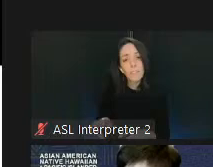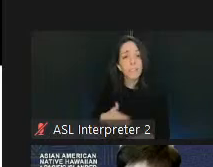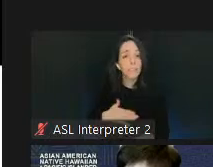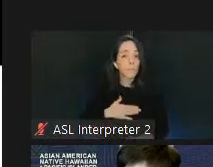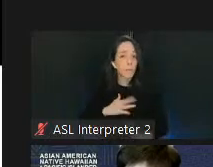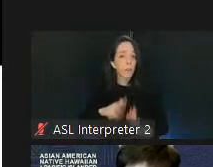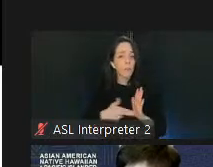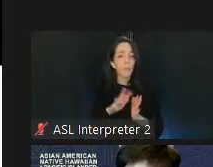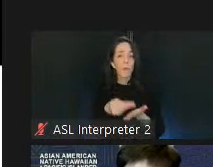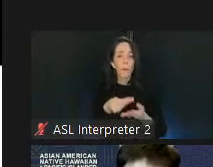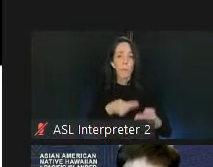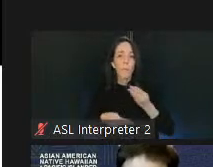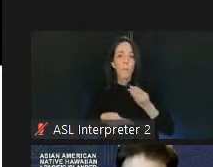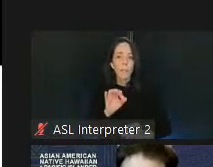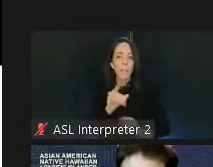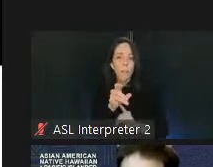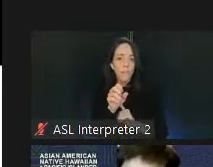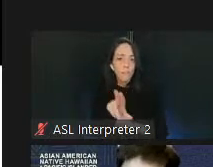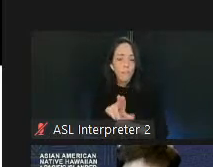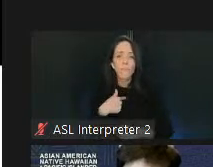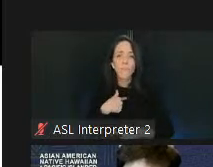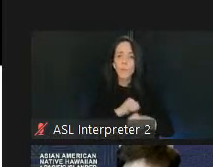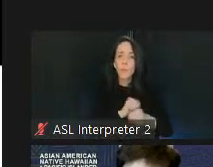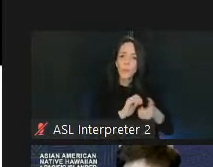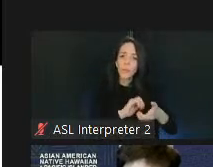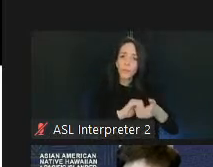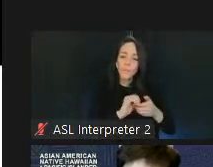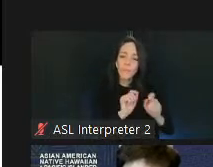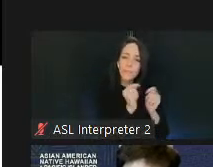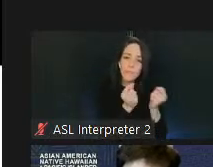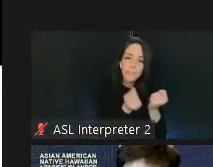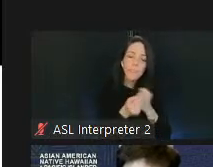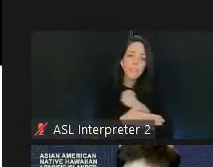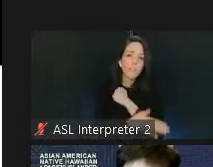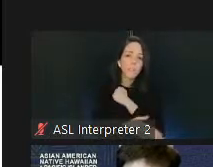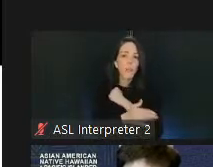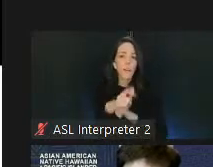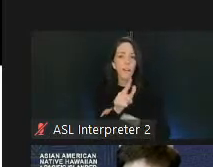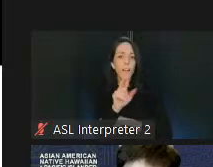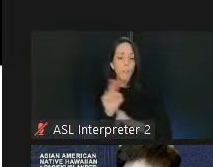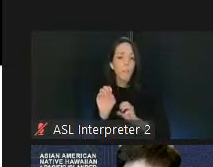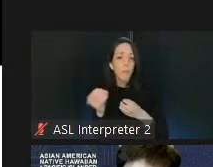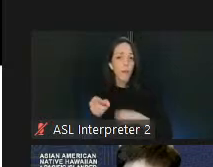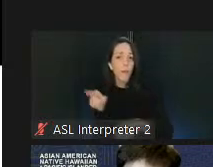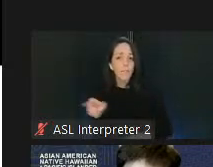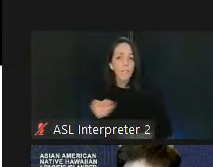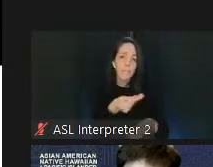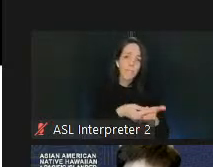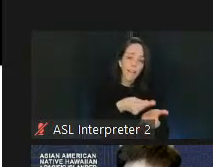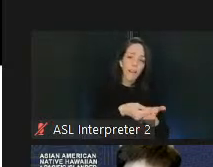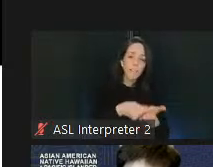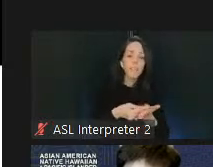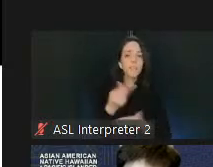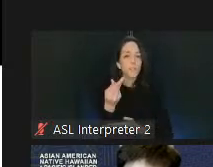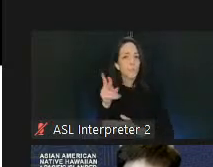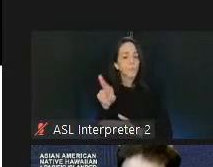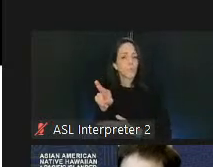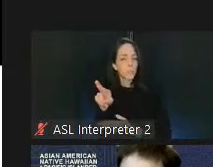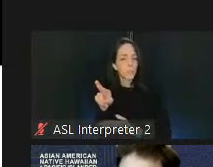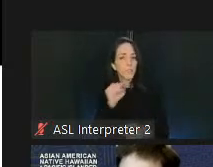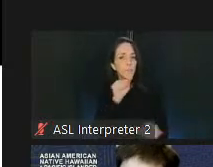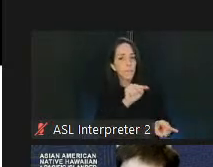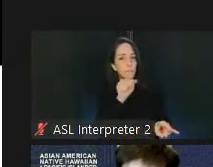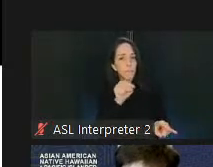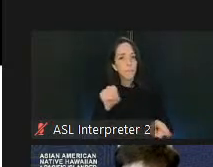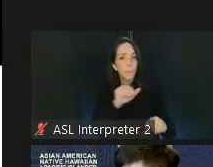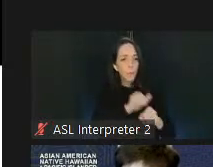budget officer, I've worked with my team in the County Administration Office, Finance, and Human Resources,